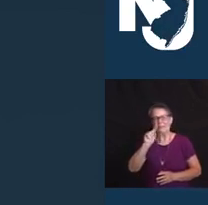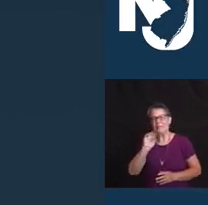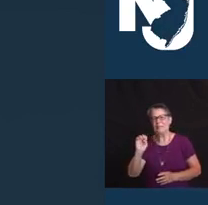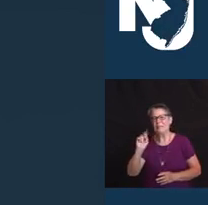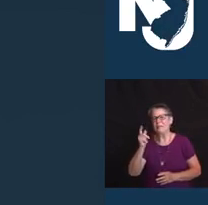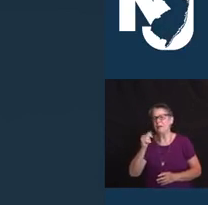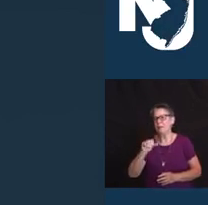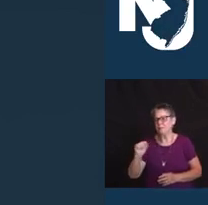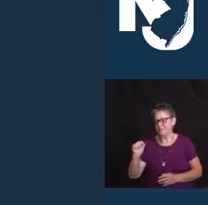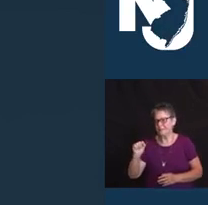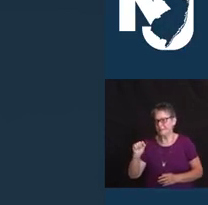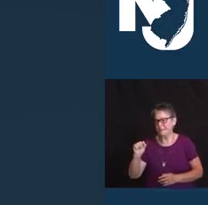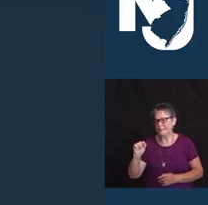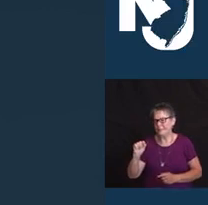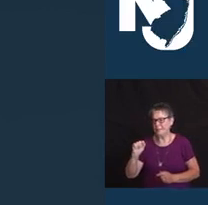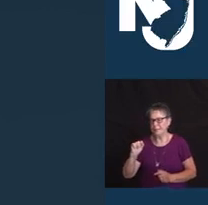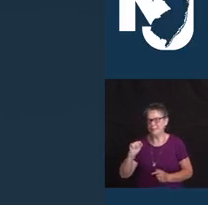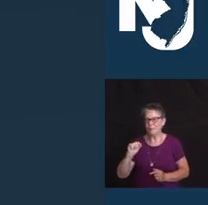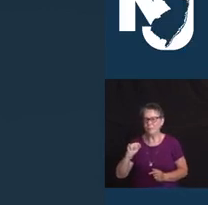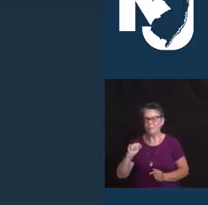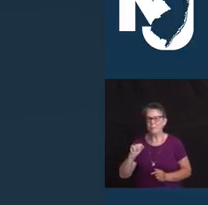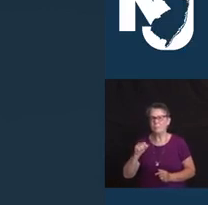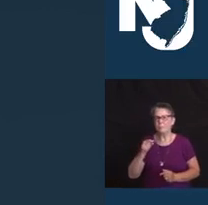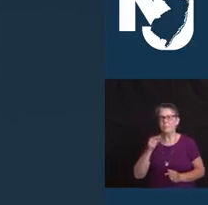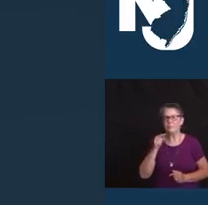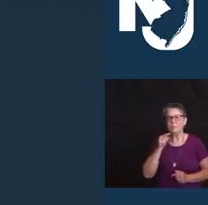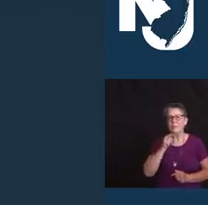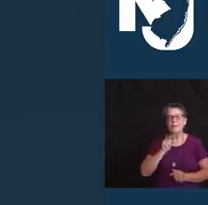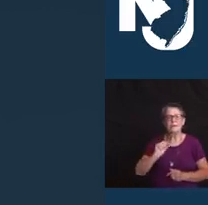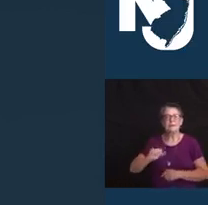Thomas. He was a founding member of the legendary